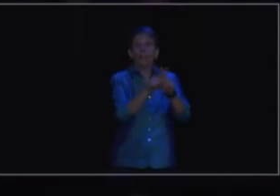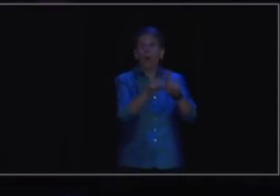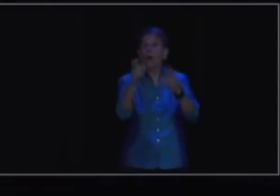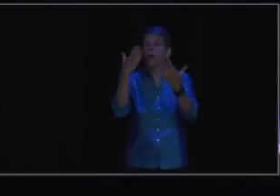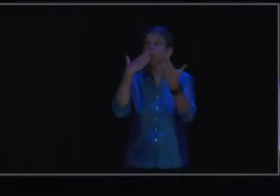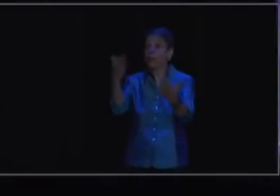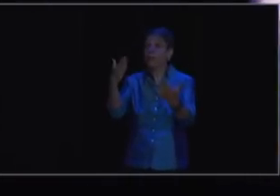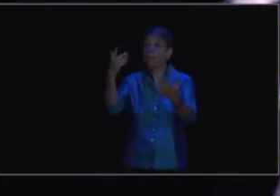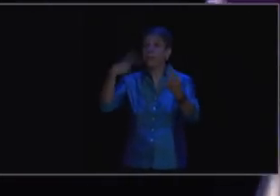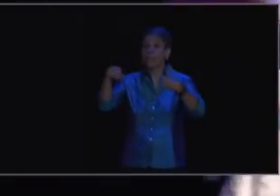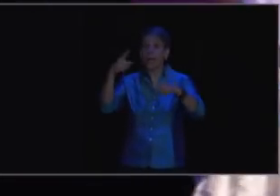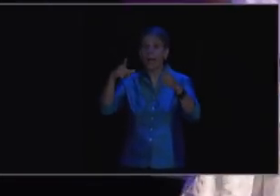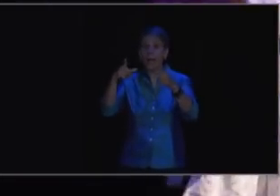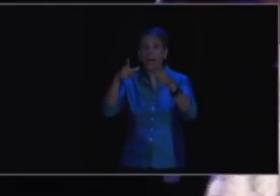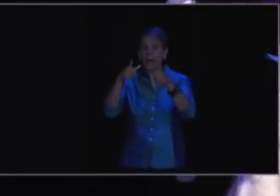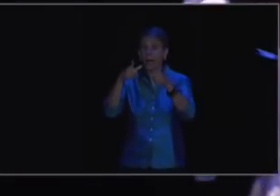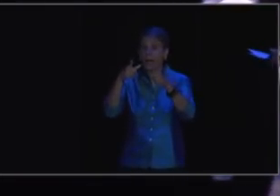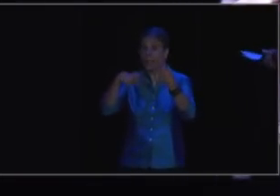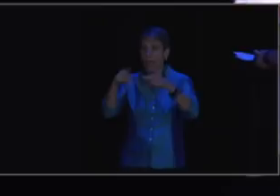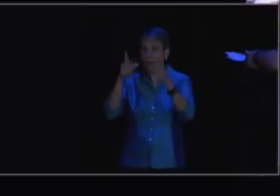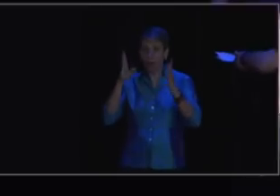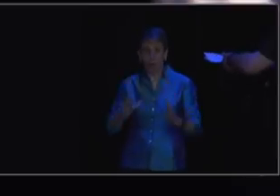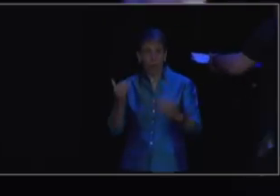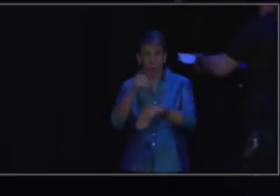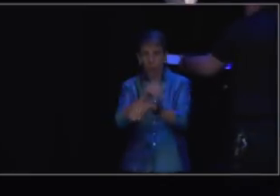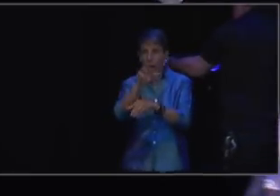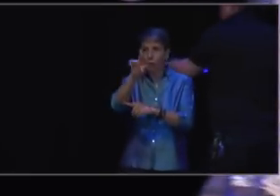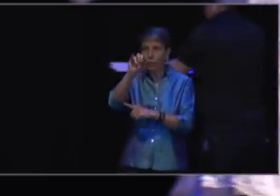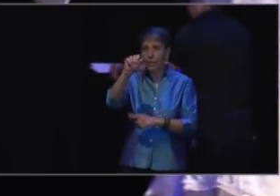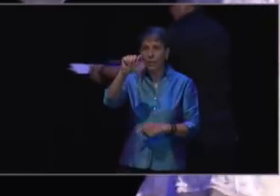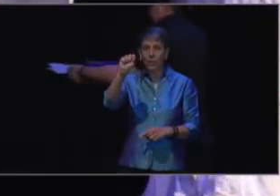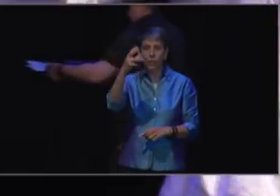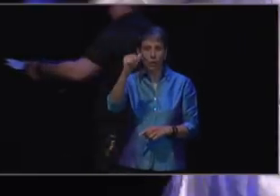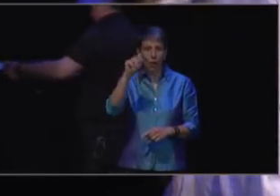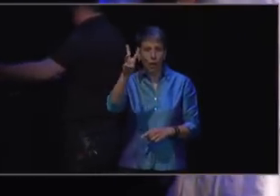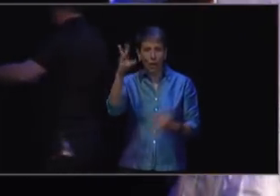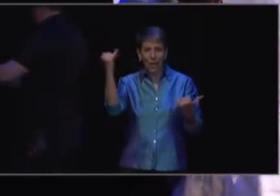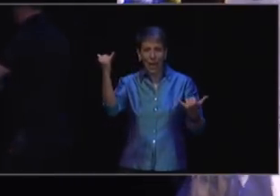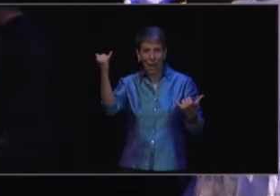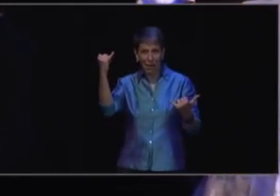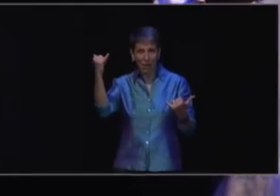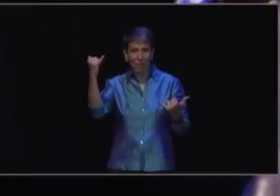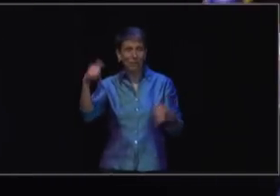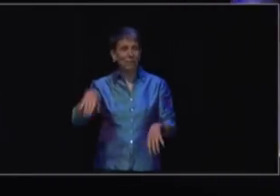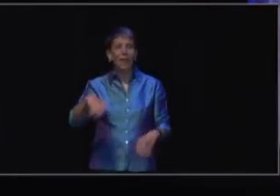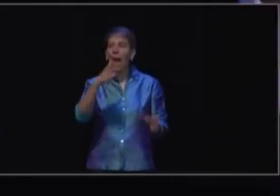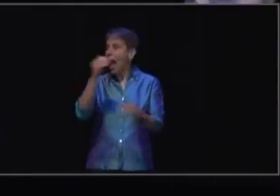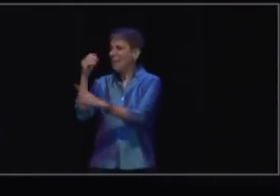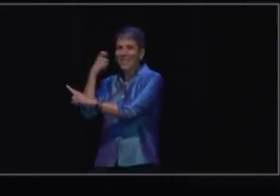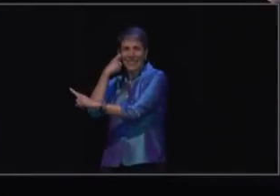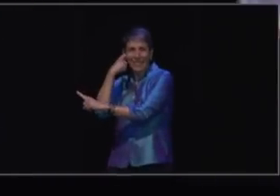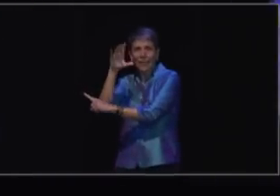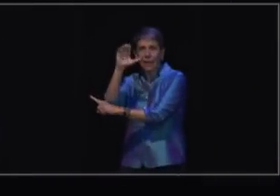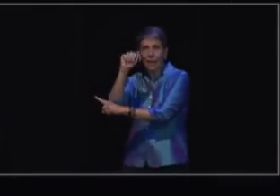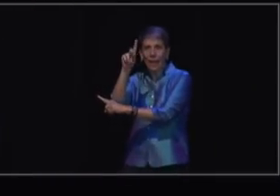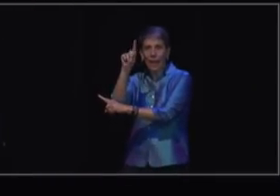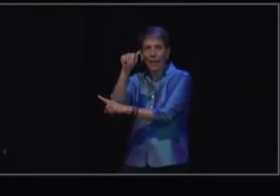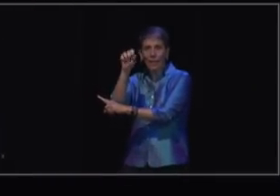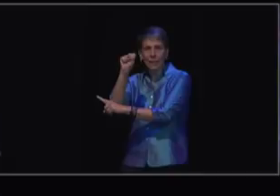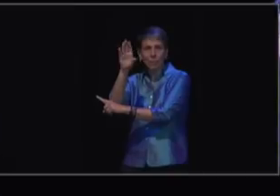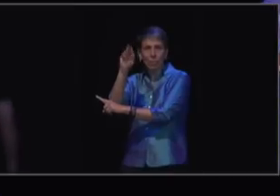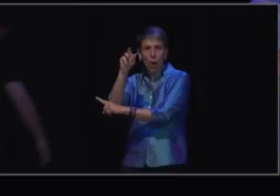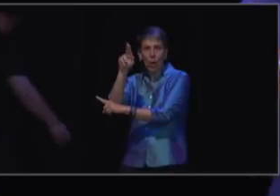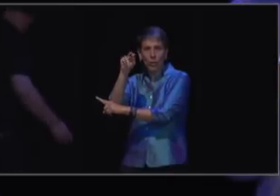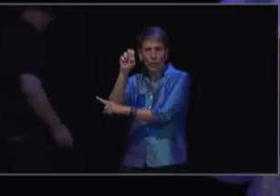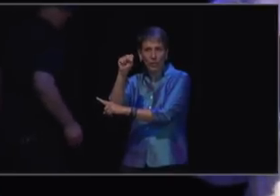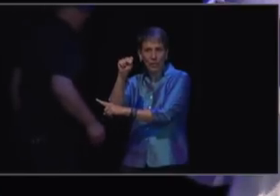our signers tonight. Risa Shaw here with us. And Candace Barnes, who was with